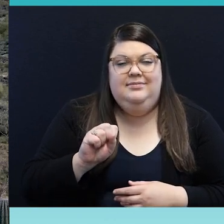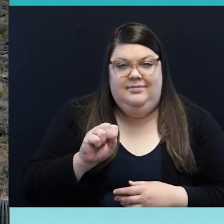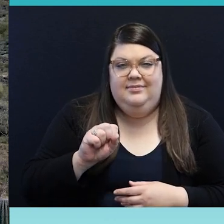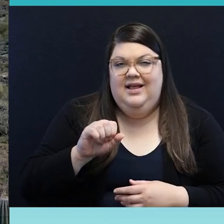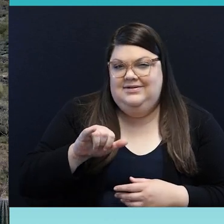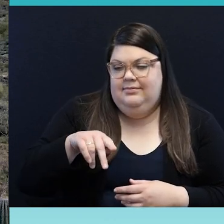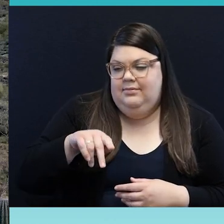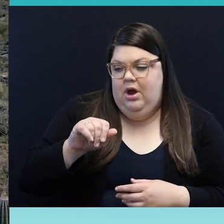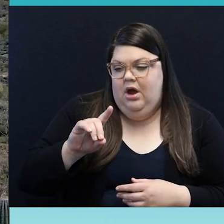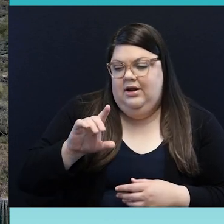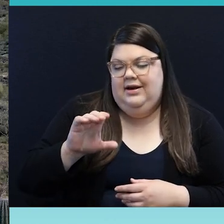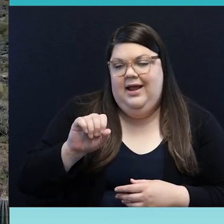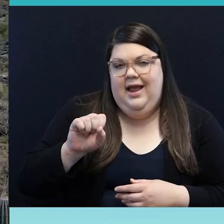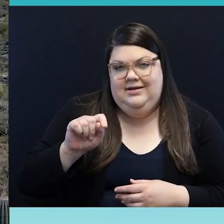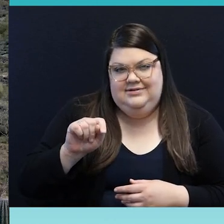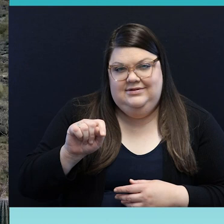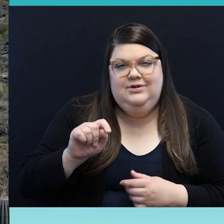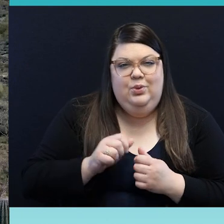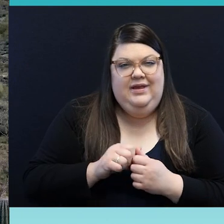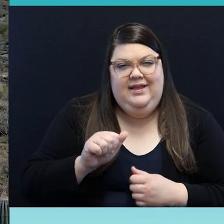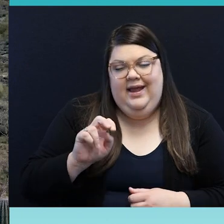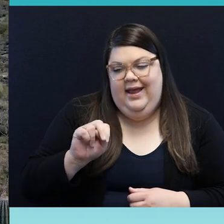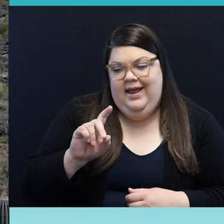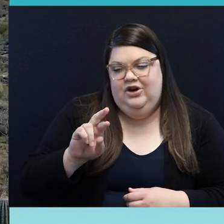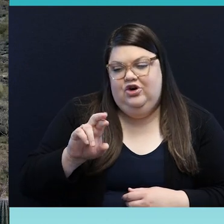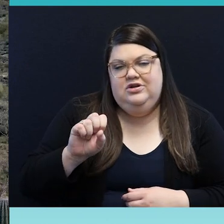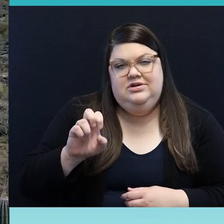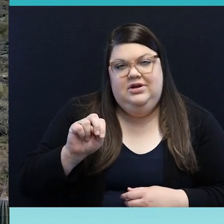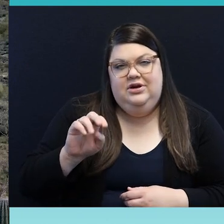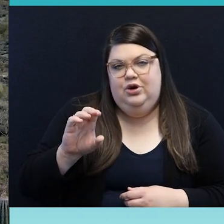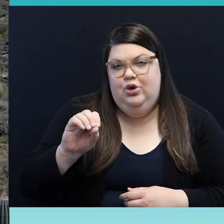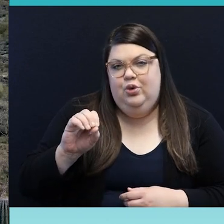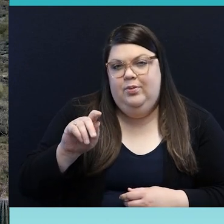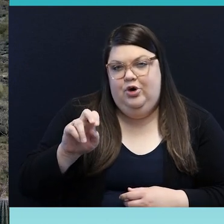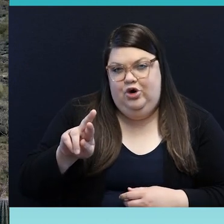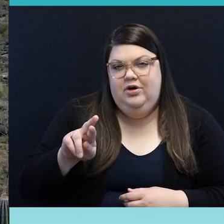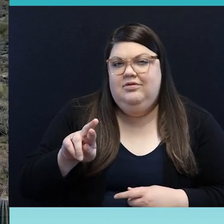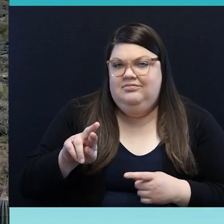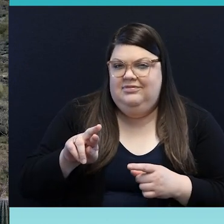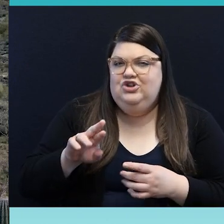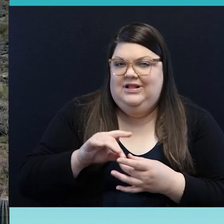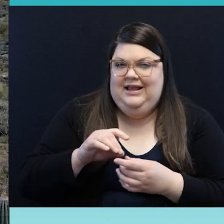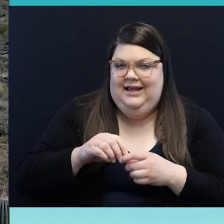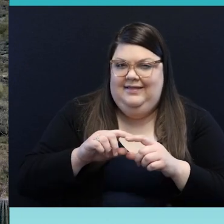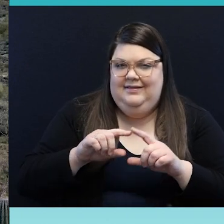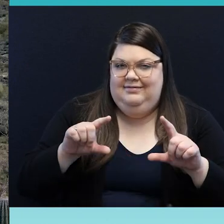is being recommended. All There Is with Anderson Cooper. Darlene put the link in the chat as well.